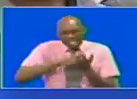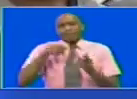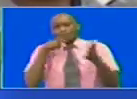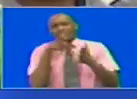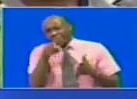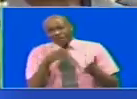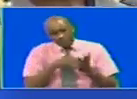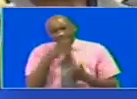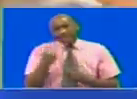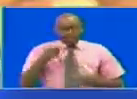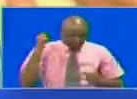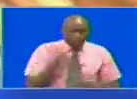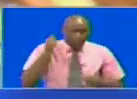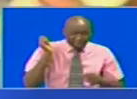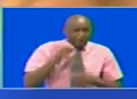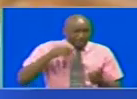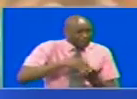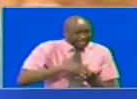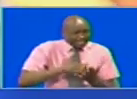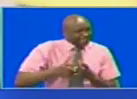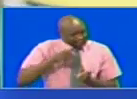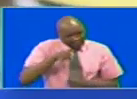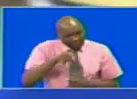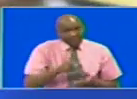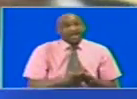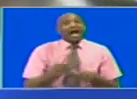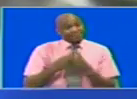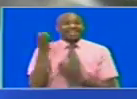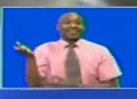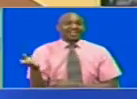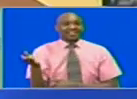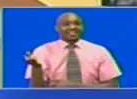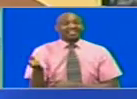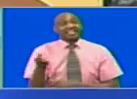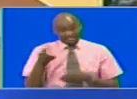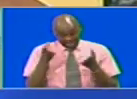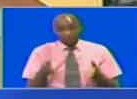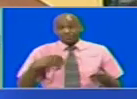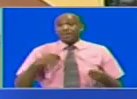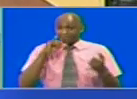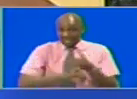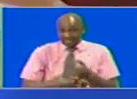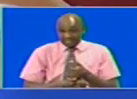really, really hammer it and hammer it and hammer it. And that is what has been happening. This fact that I am married